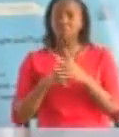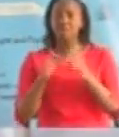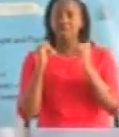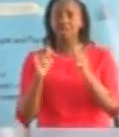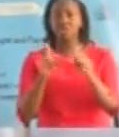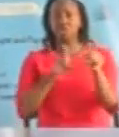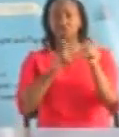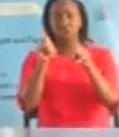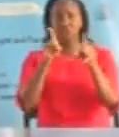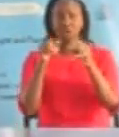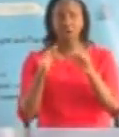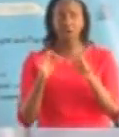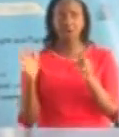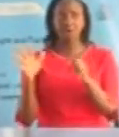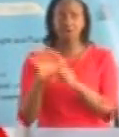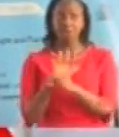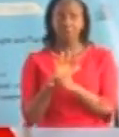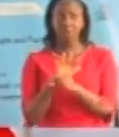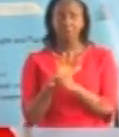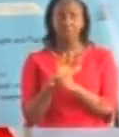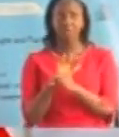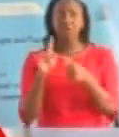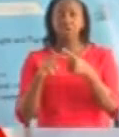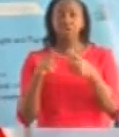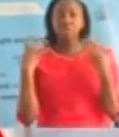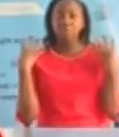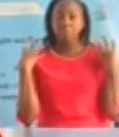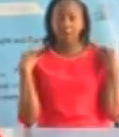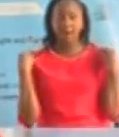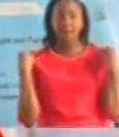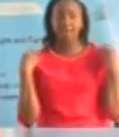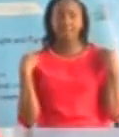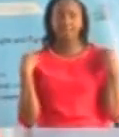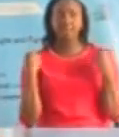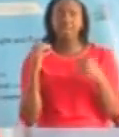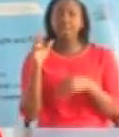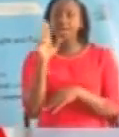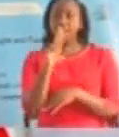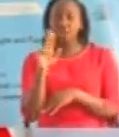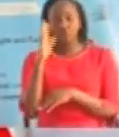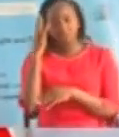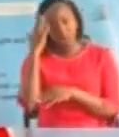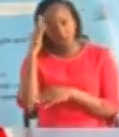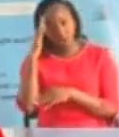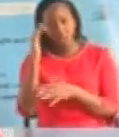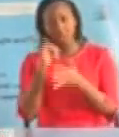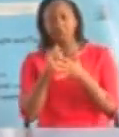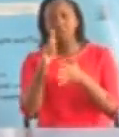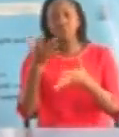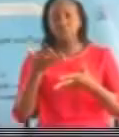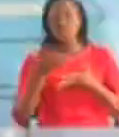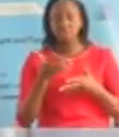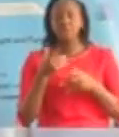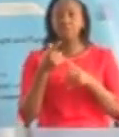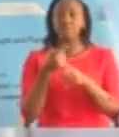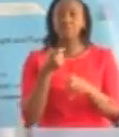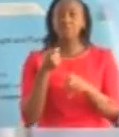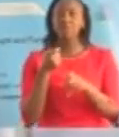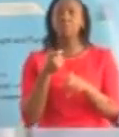of fulfillment, to practice and apply the knowledge that you have acquired for the 4,